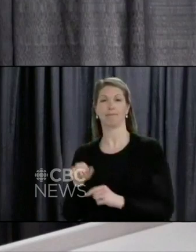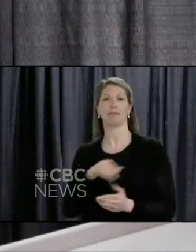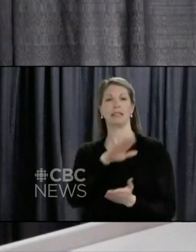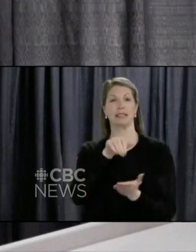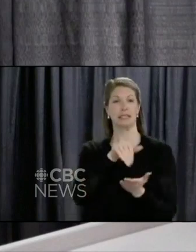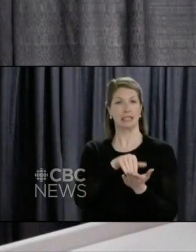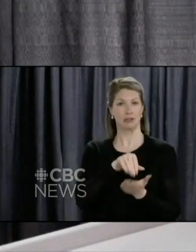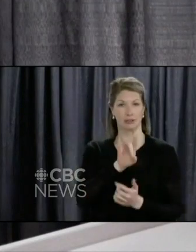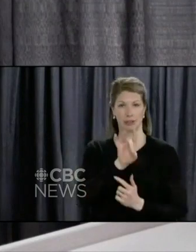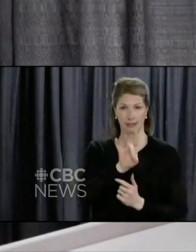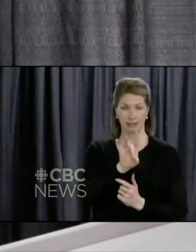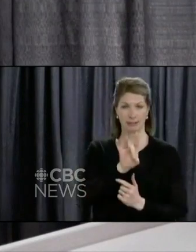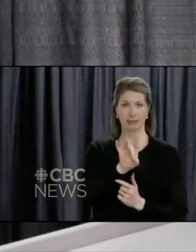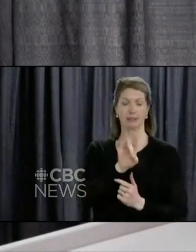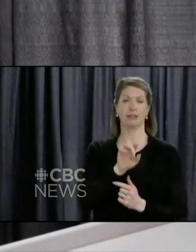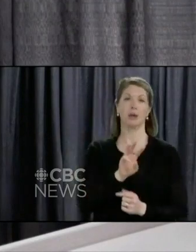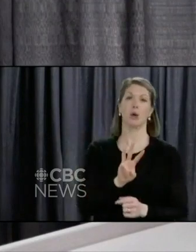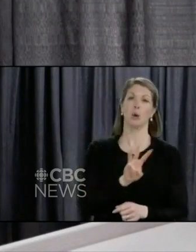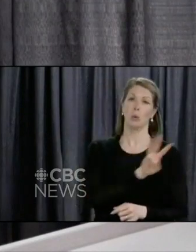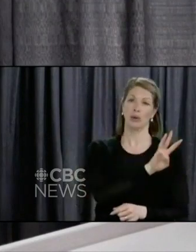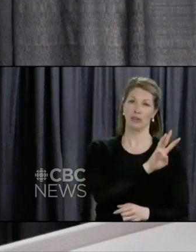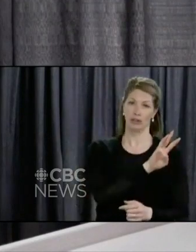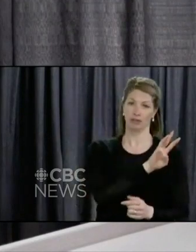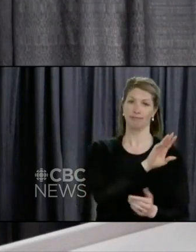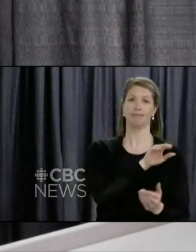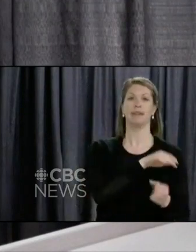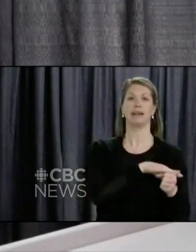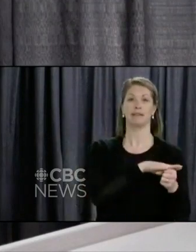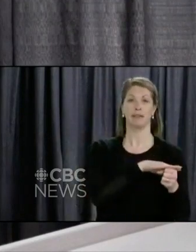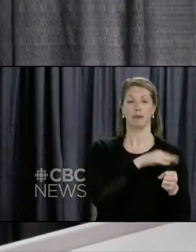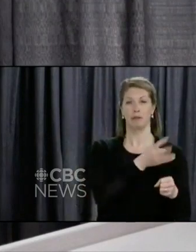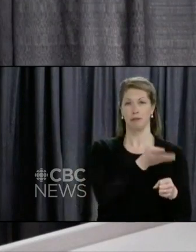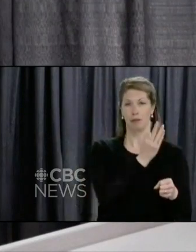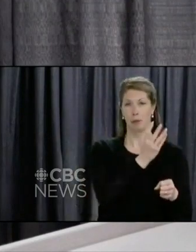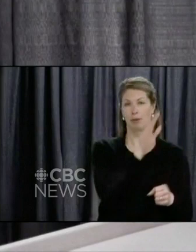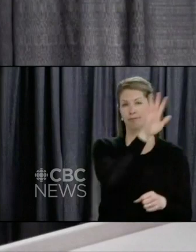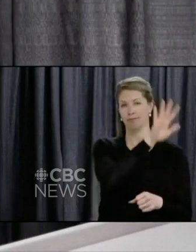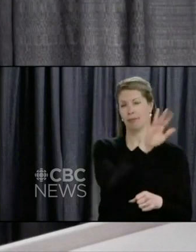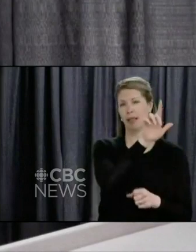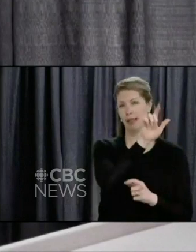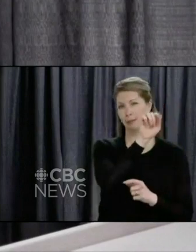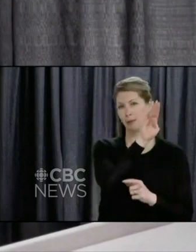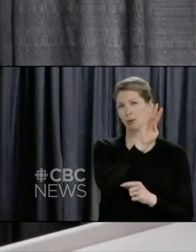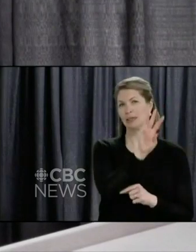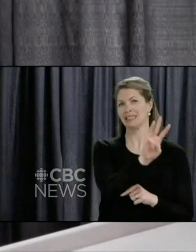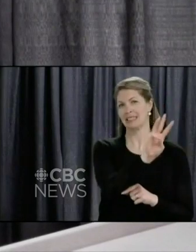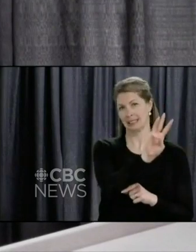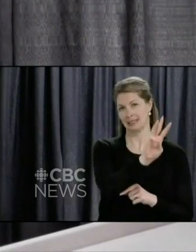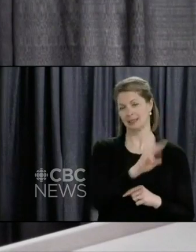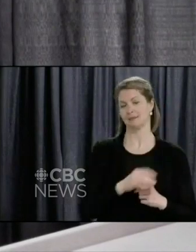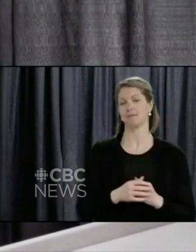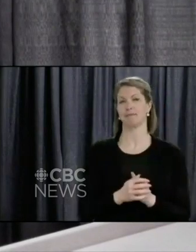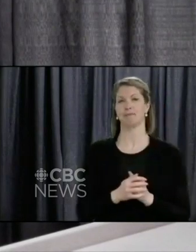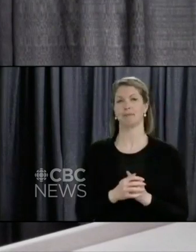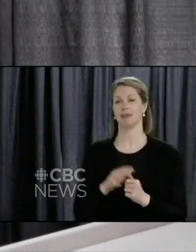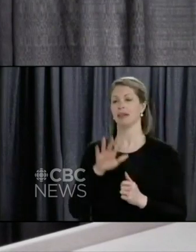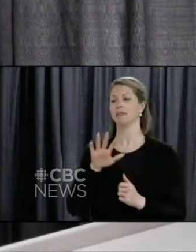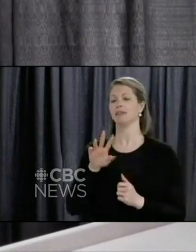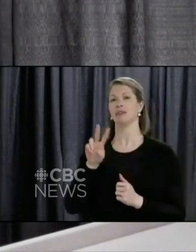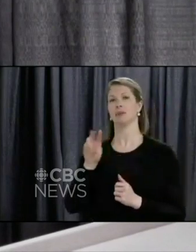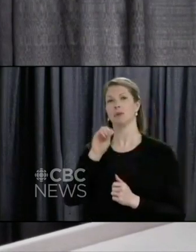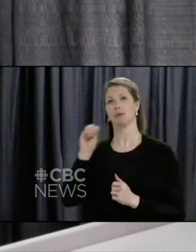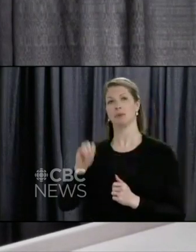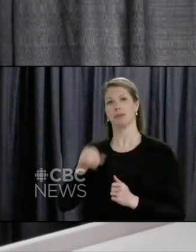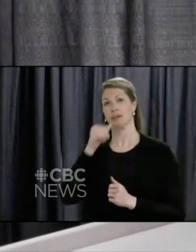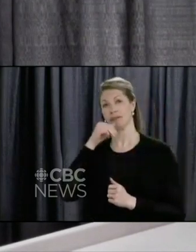Health, 8 in Central Health, 4 in Western Health, and 6 in Labrador-Grenville Health. 52% of